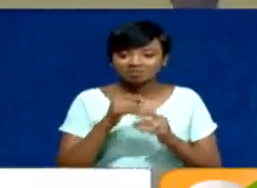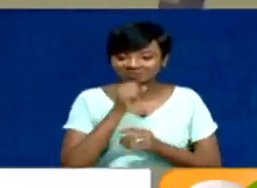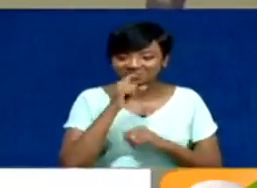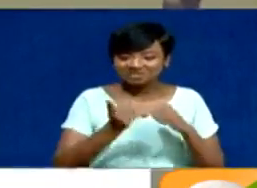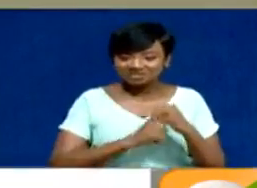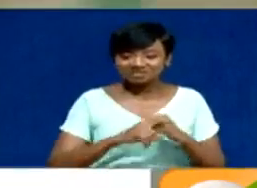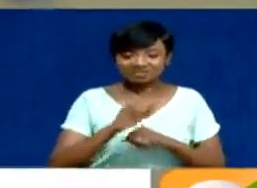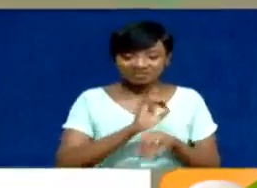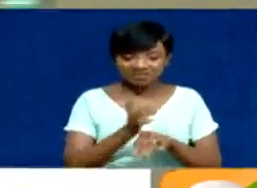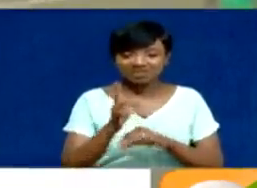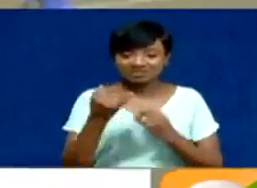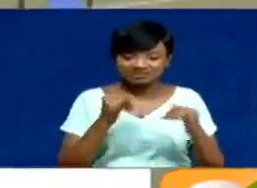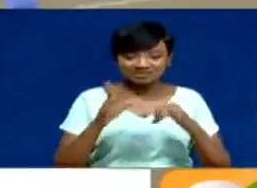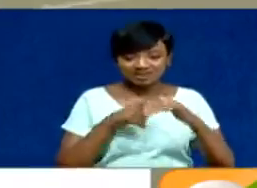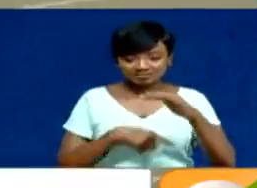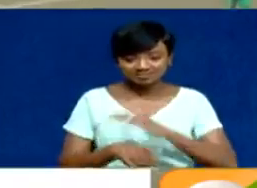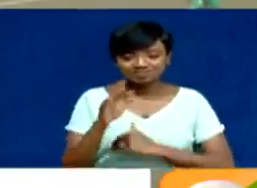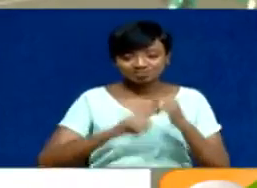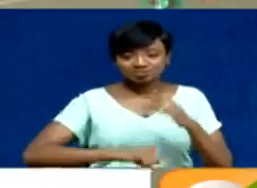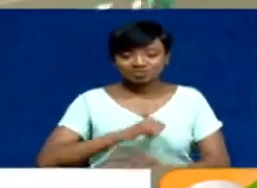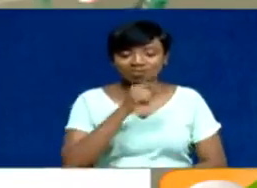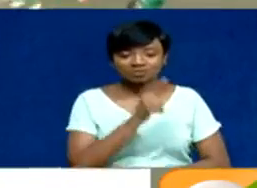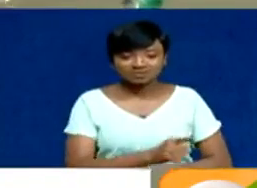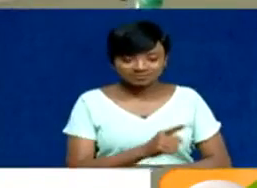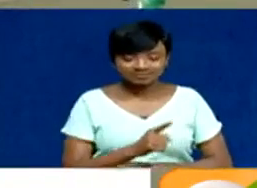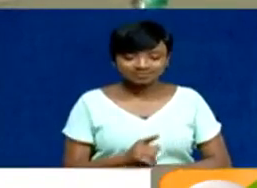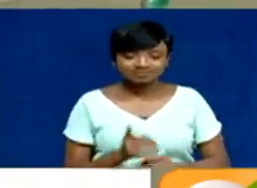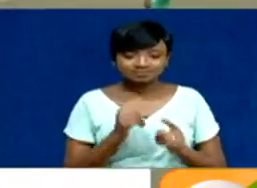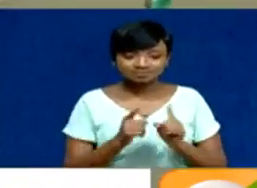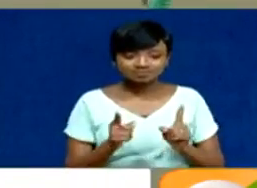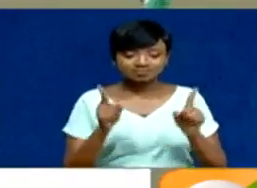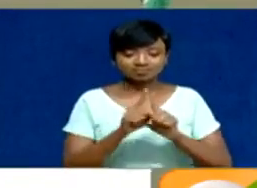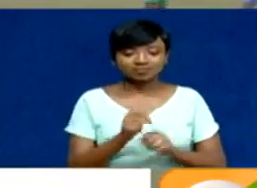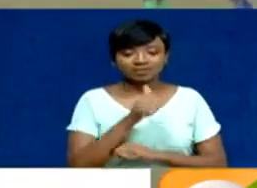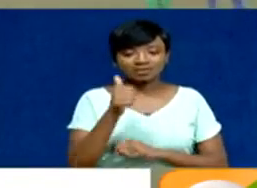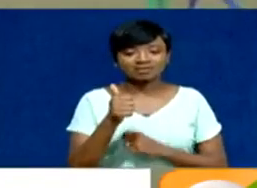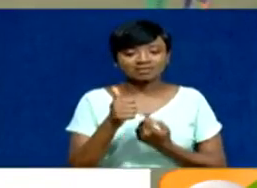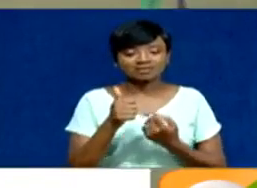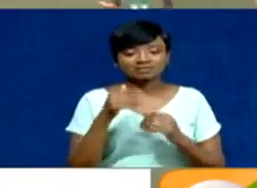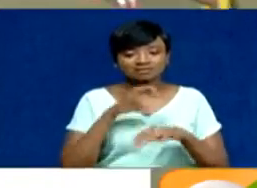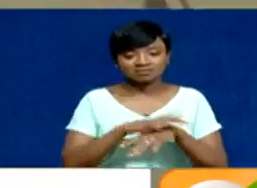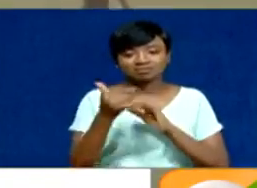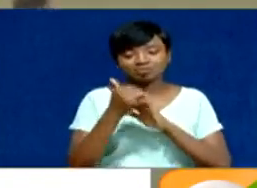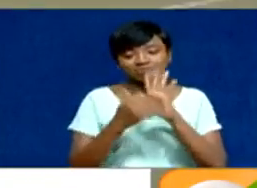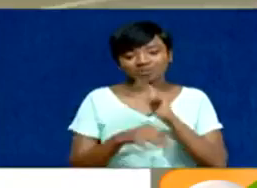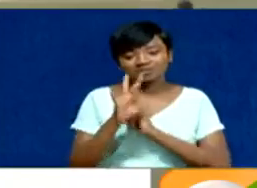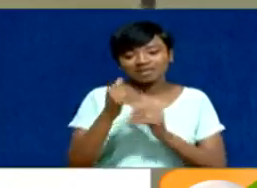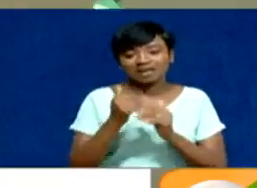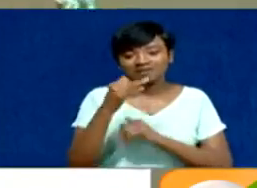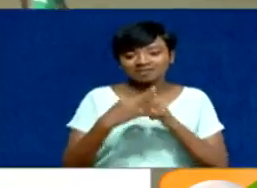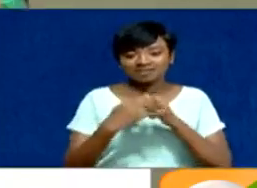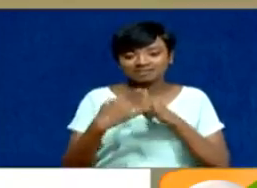to break the deadlock in favor of the hosts before Clinton Kinanga sealed the 3 points in the